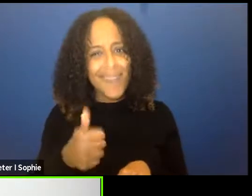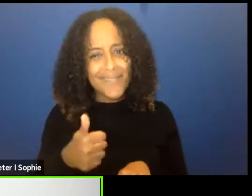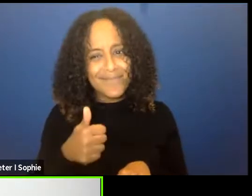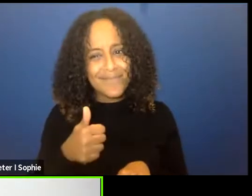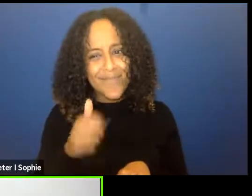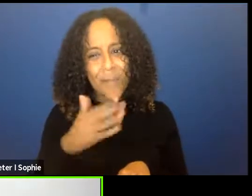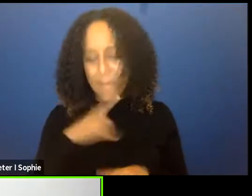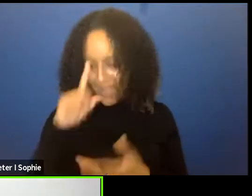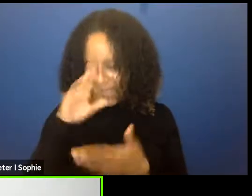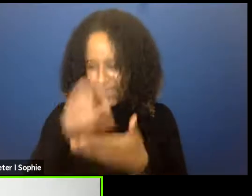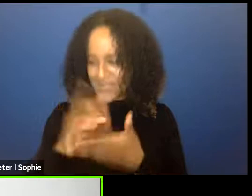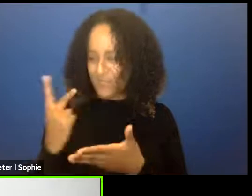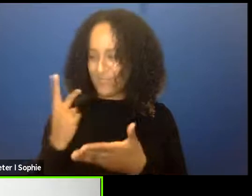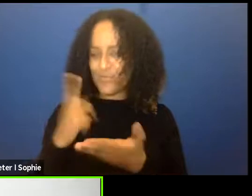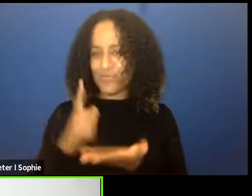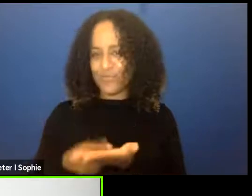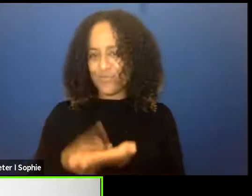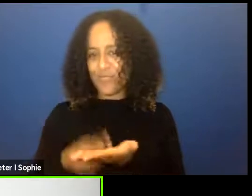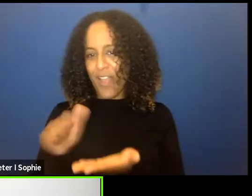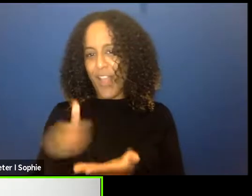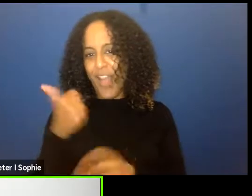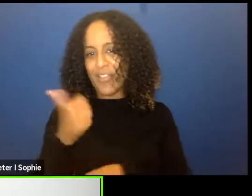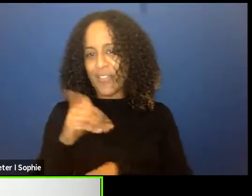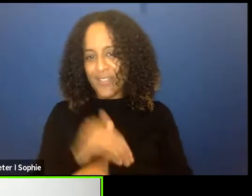my husband and I were talking the other night that